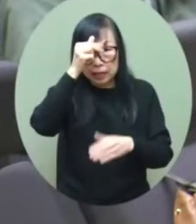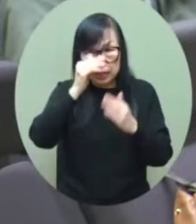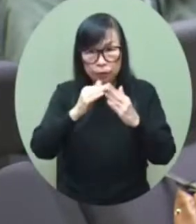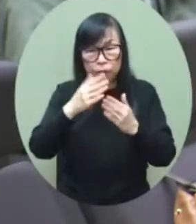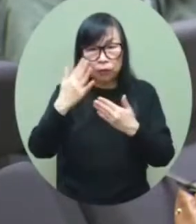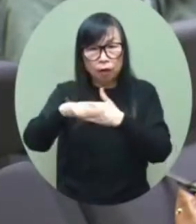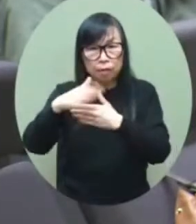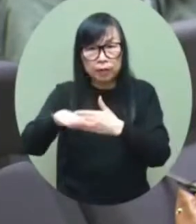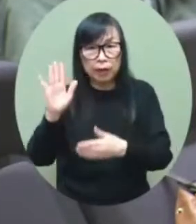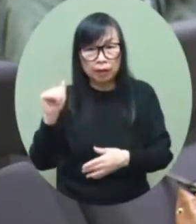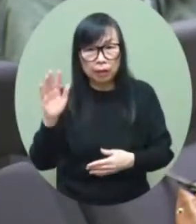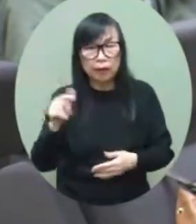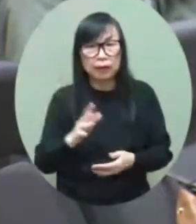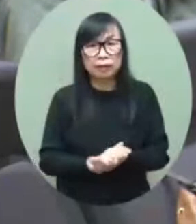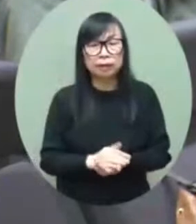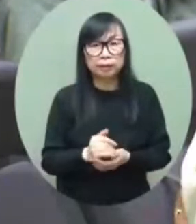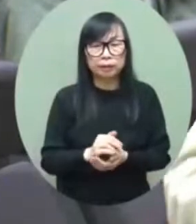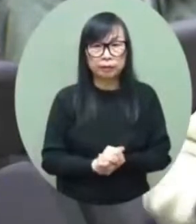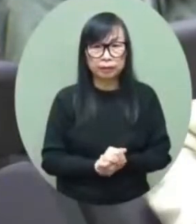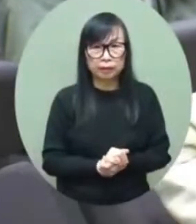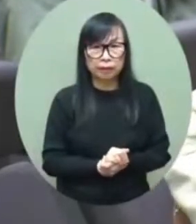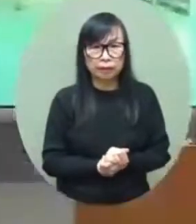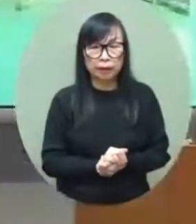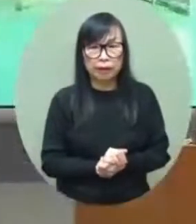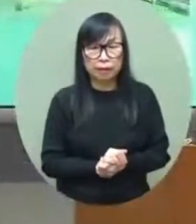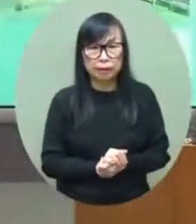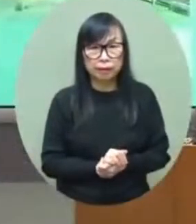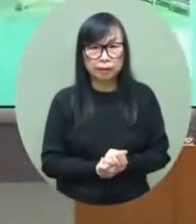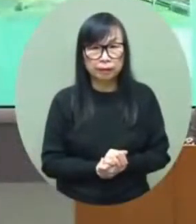know, elderly patients, you know,